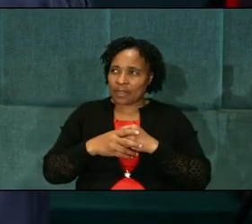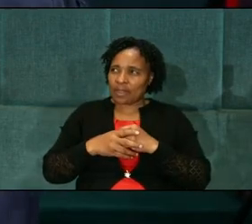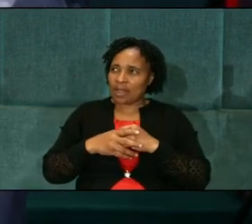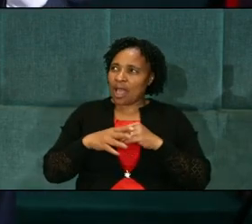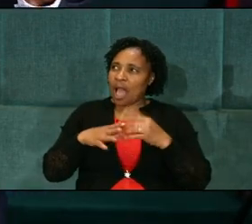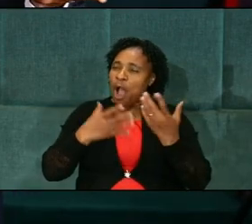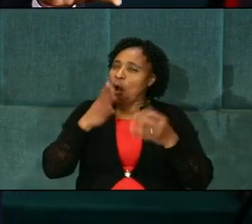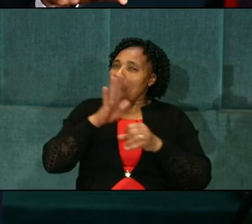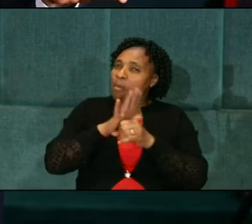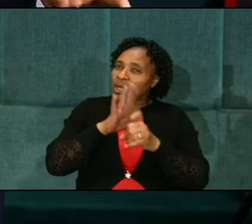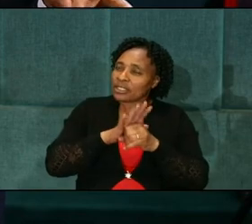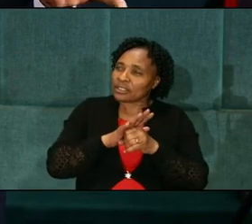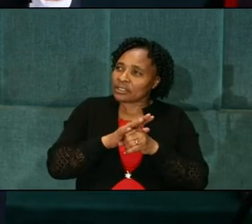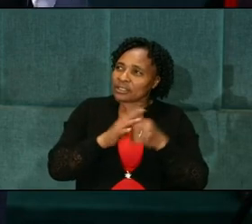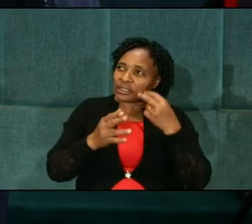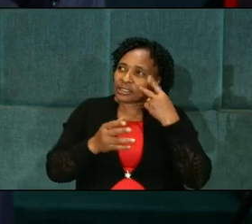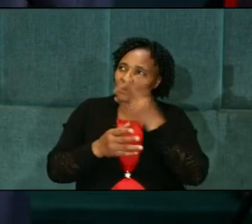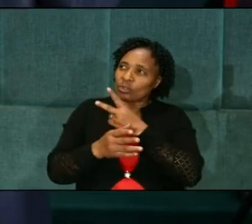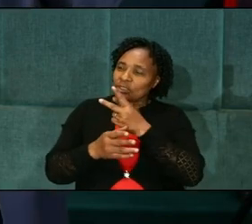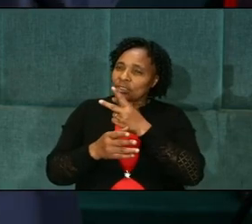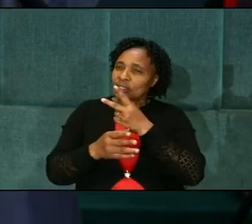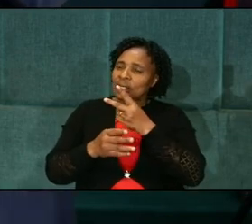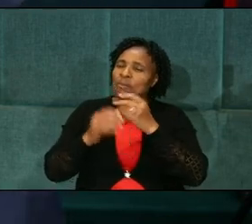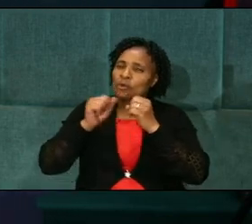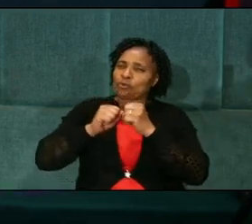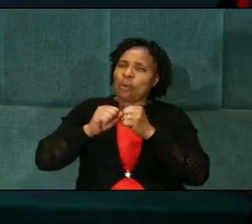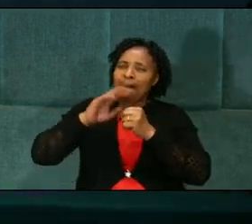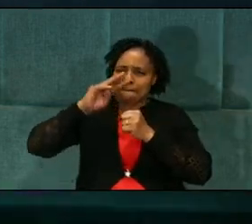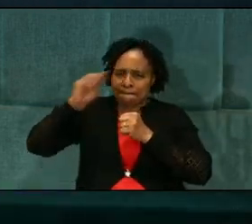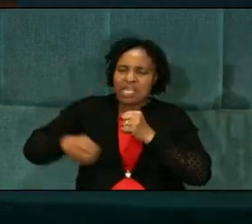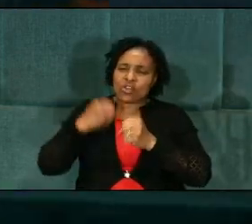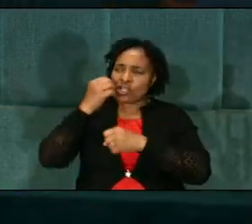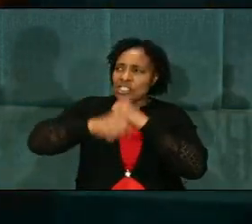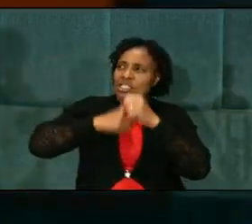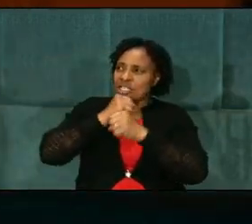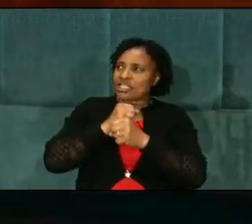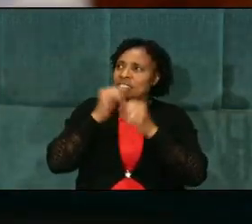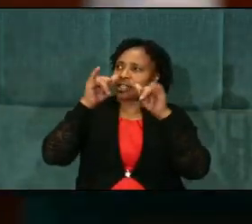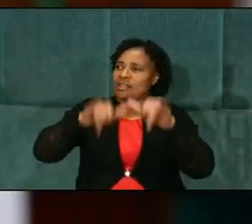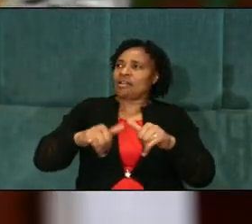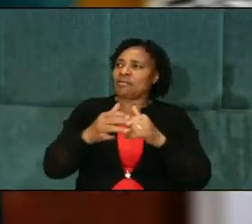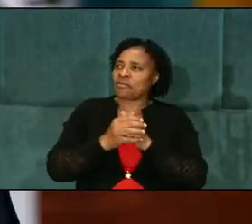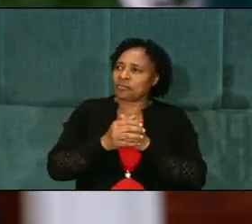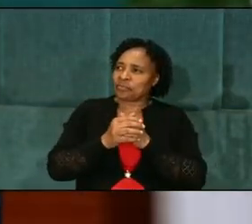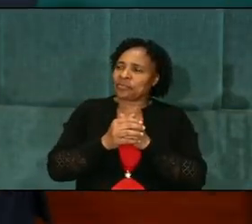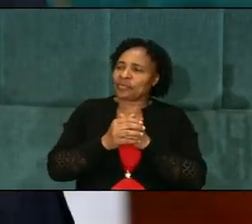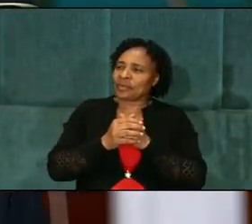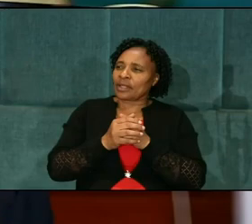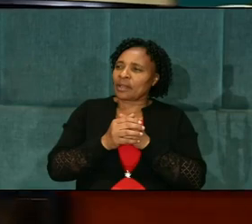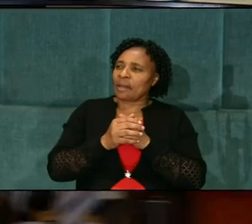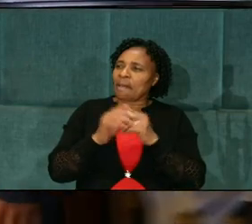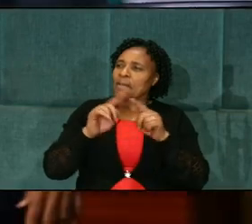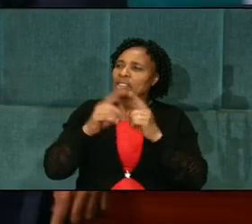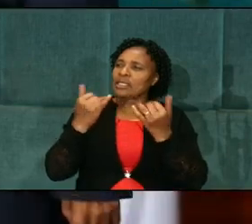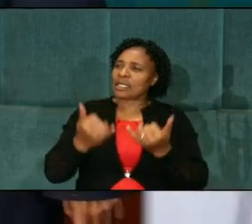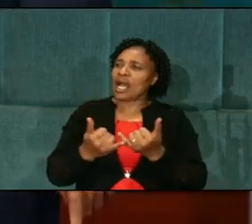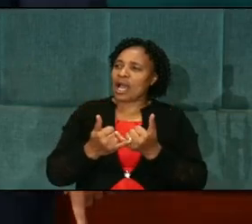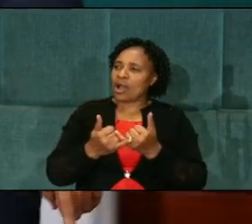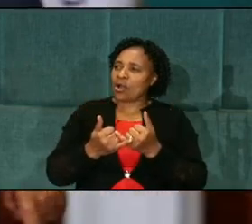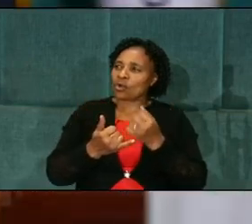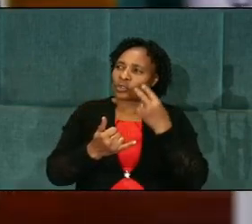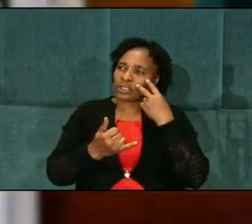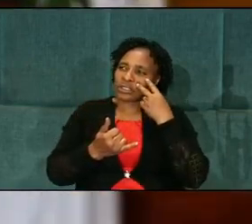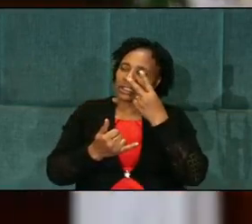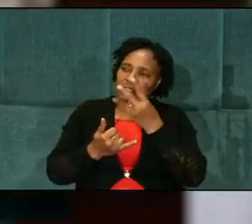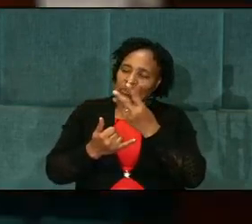You guys have 50 million people here, right? Oh, So it's kind of rough to squeeze